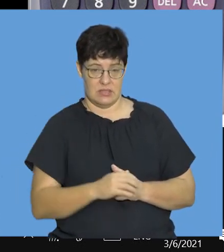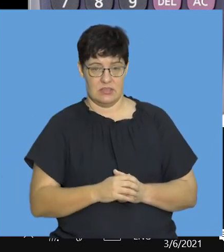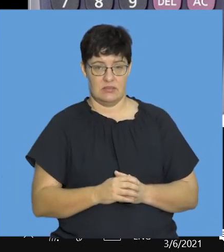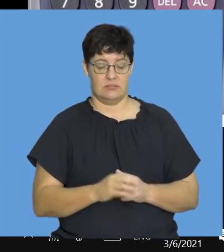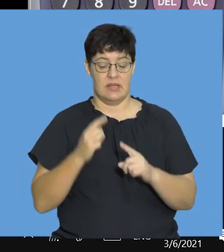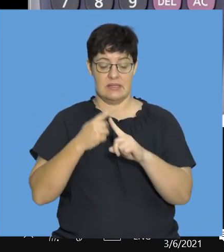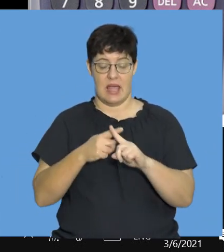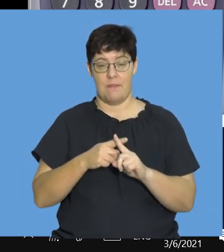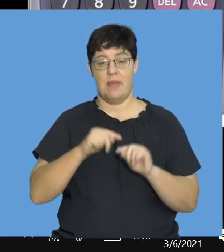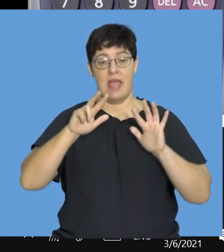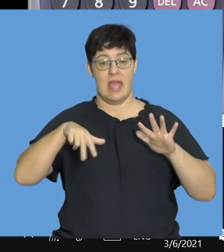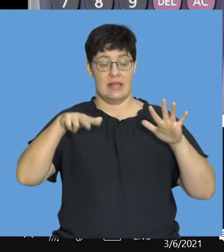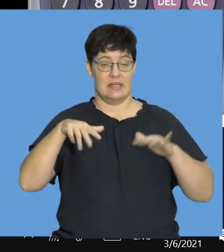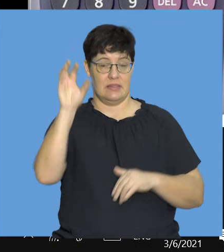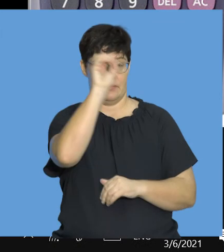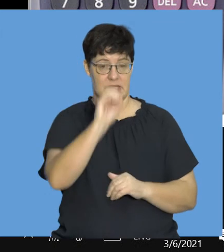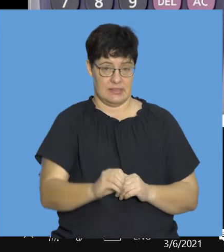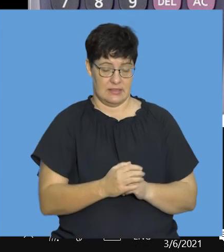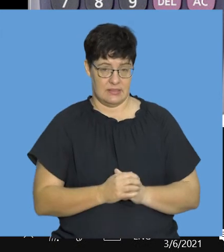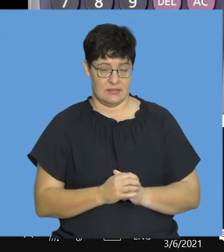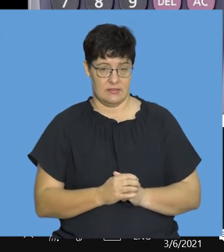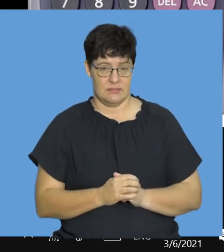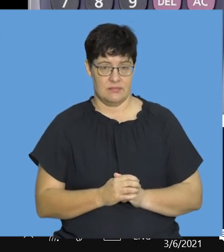times the 18%,